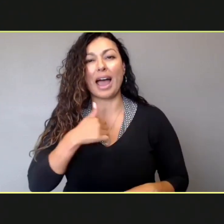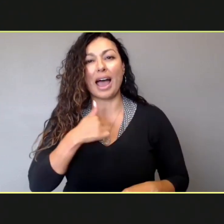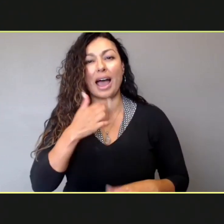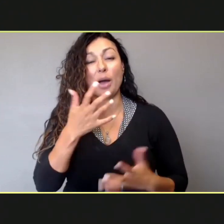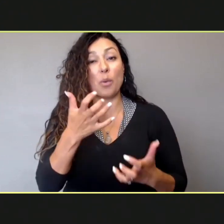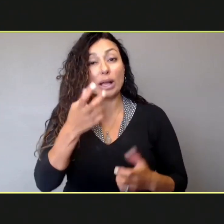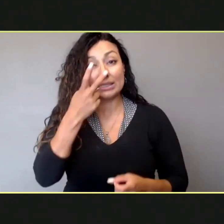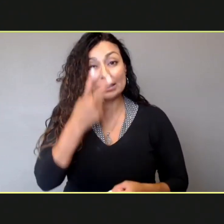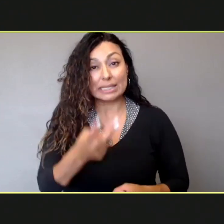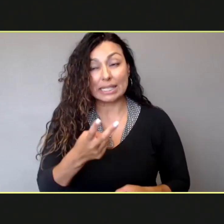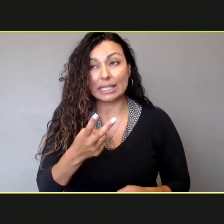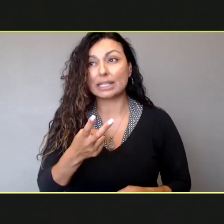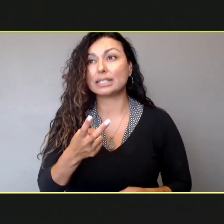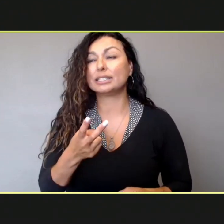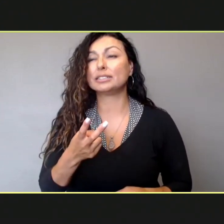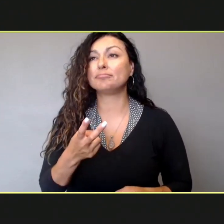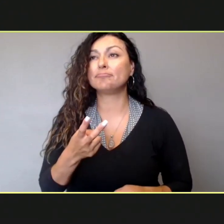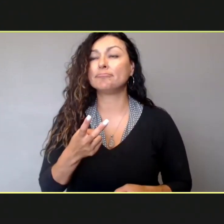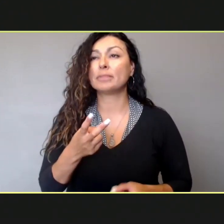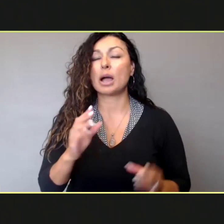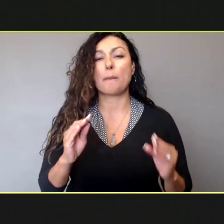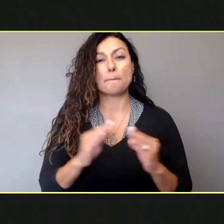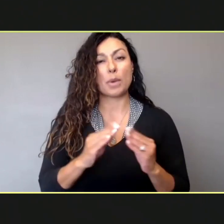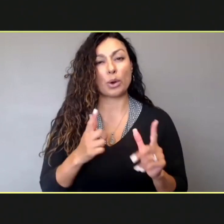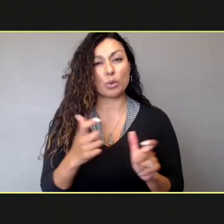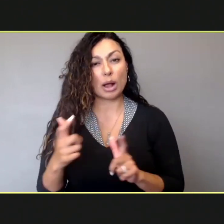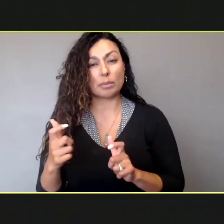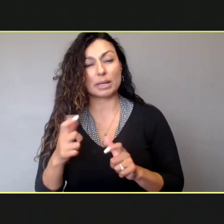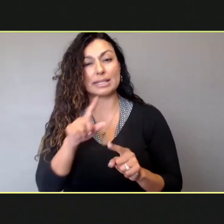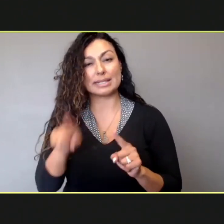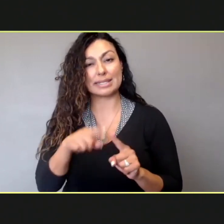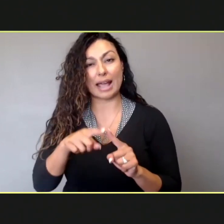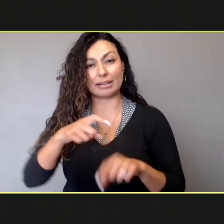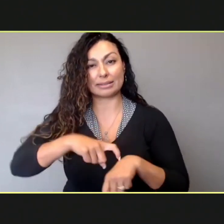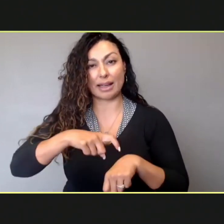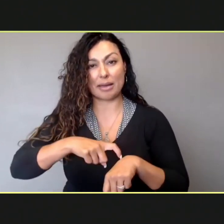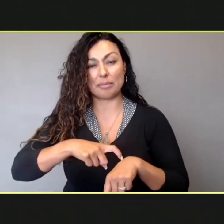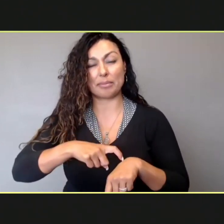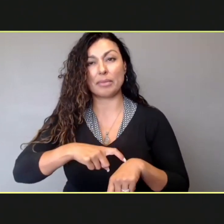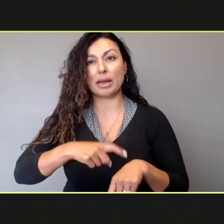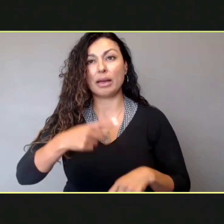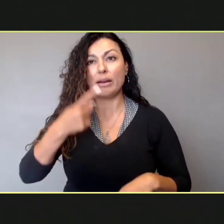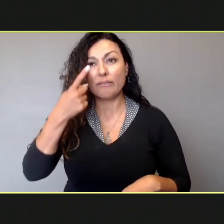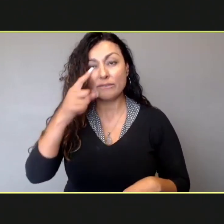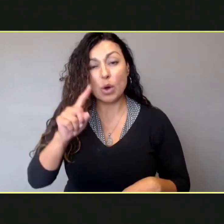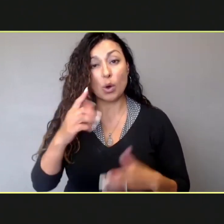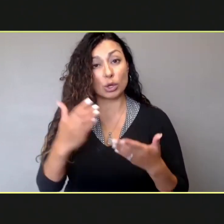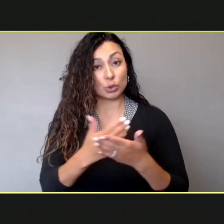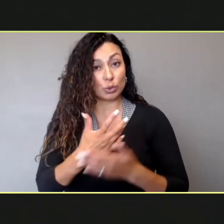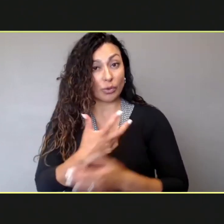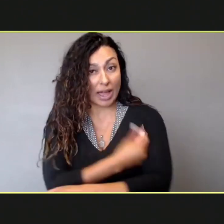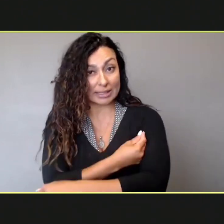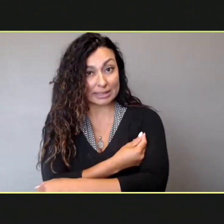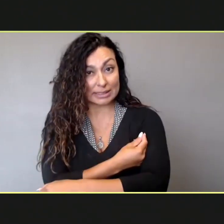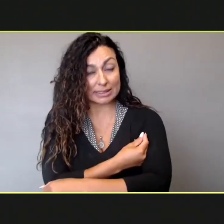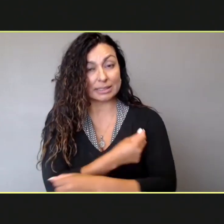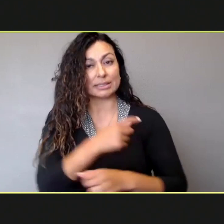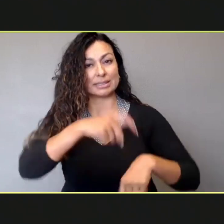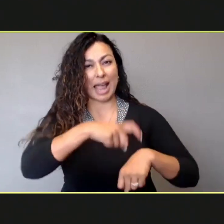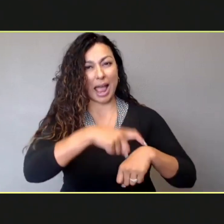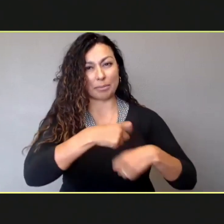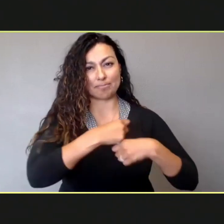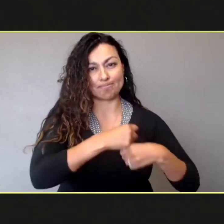see is a more rapid cycle time for new vaccines that